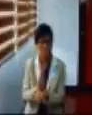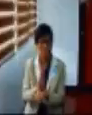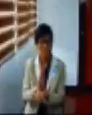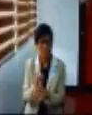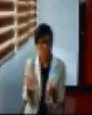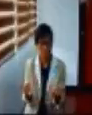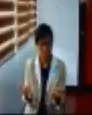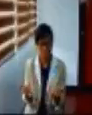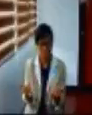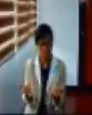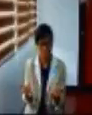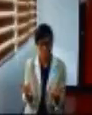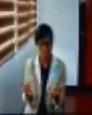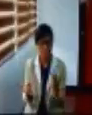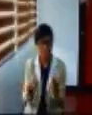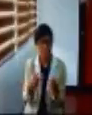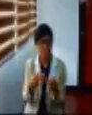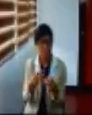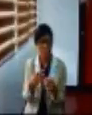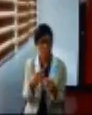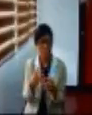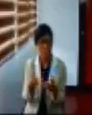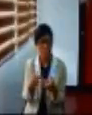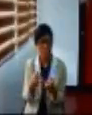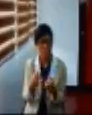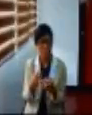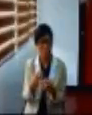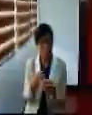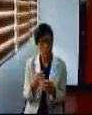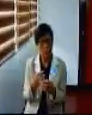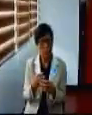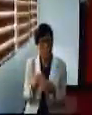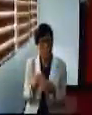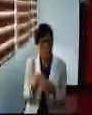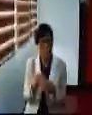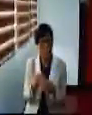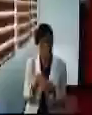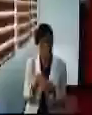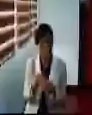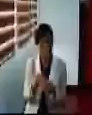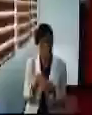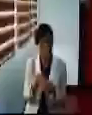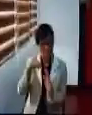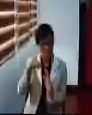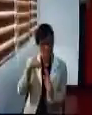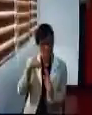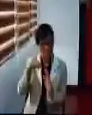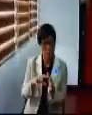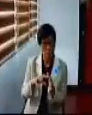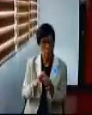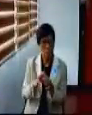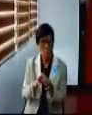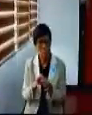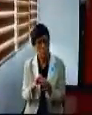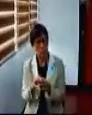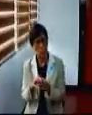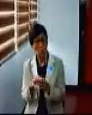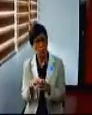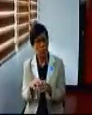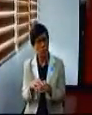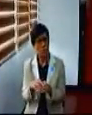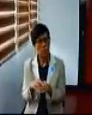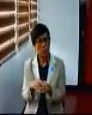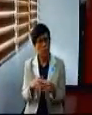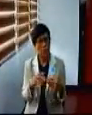Now, if I may, Your Honours, I want to take a step into the depth, a little bit of a depth, on the individual pillars of the Guiding